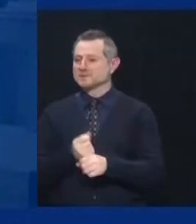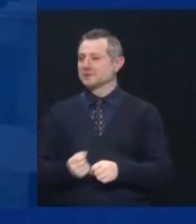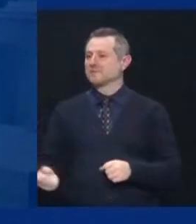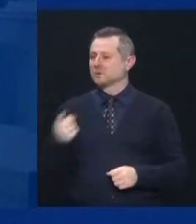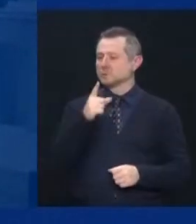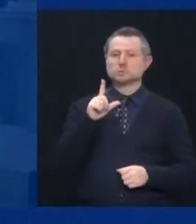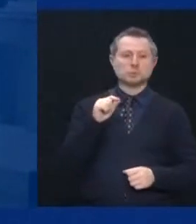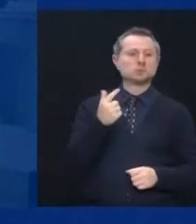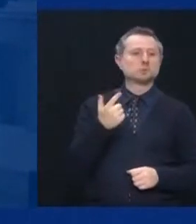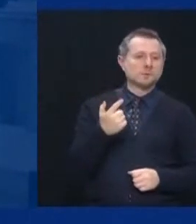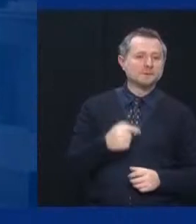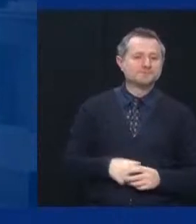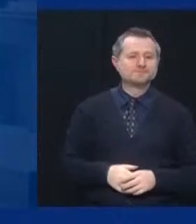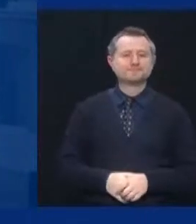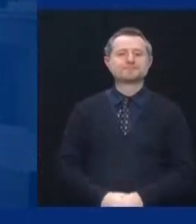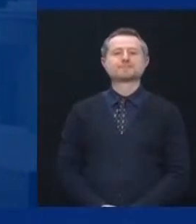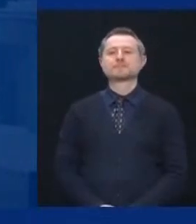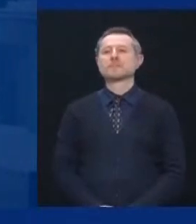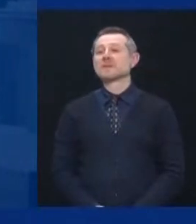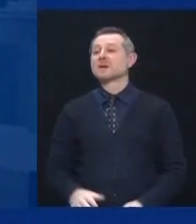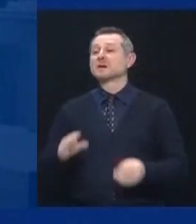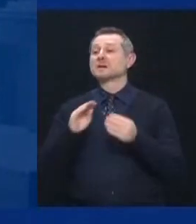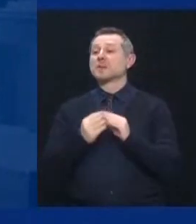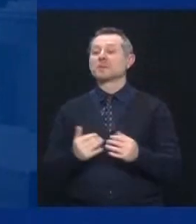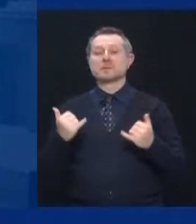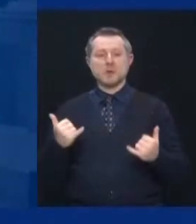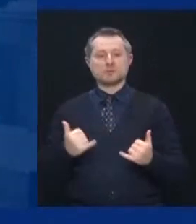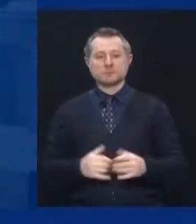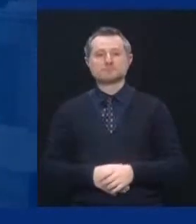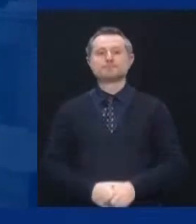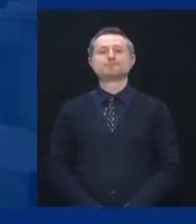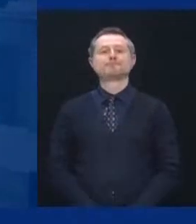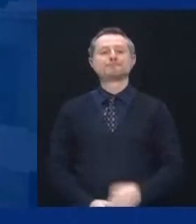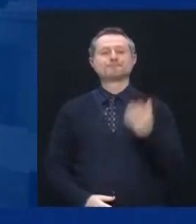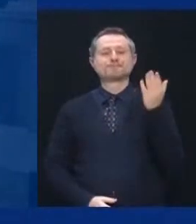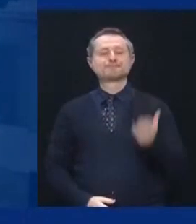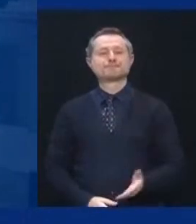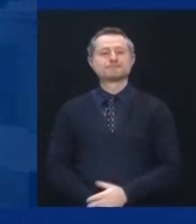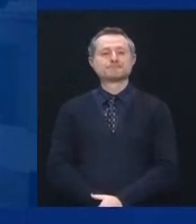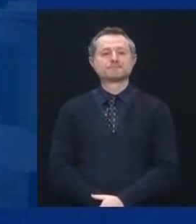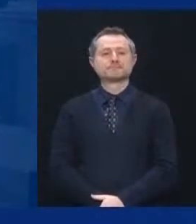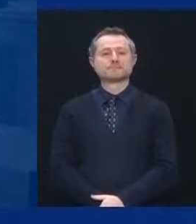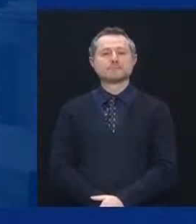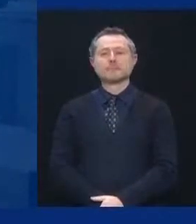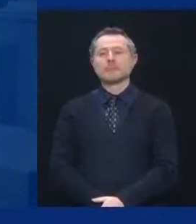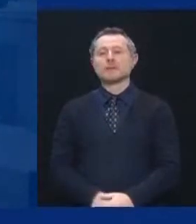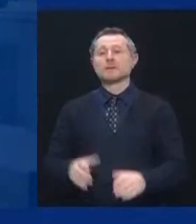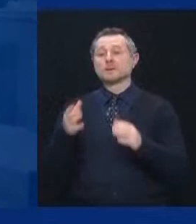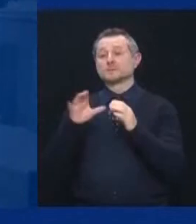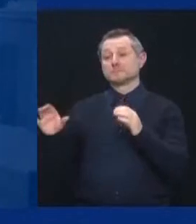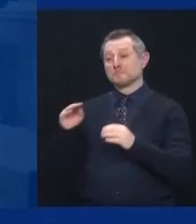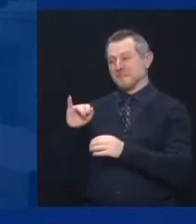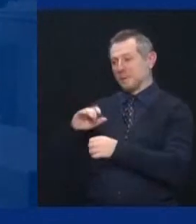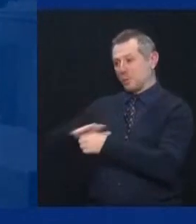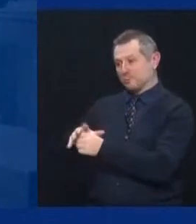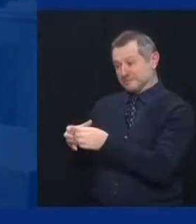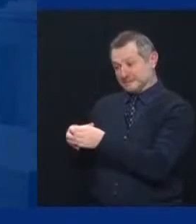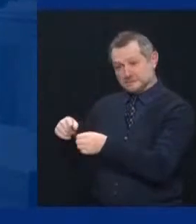find and explore. The numbers for today, without the microclusters, 8.36,